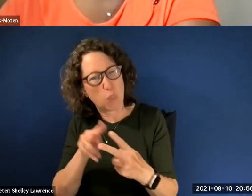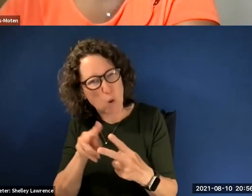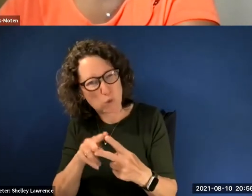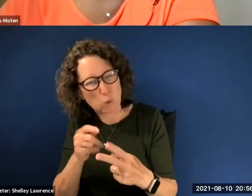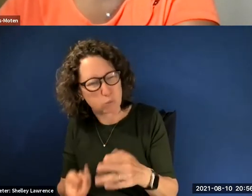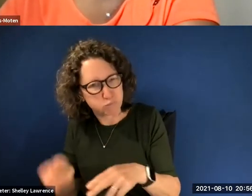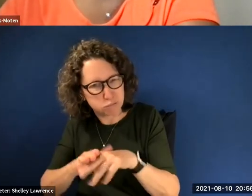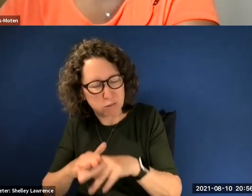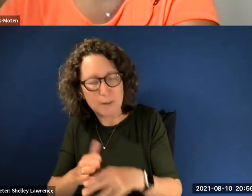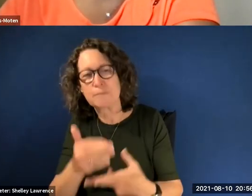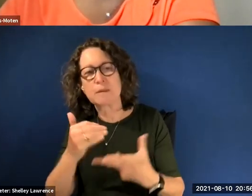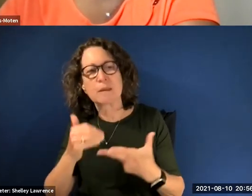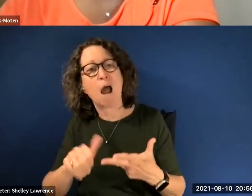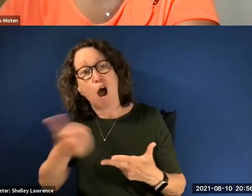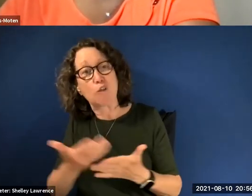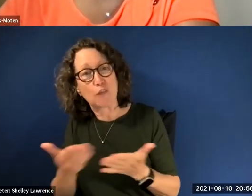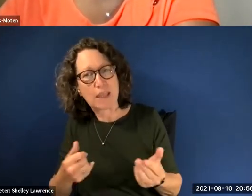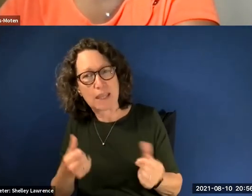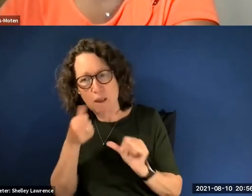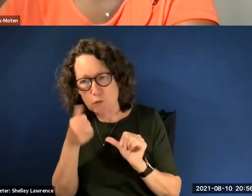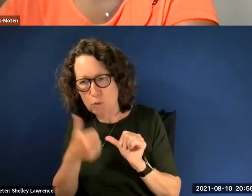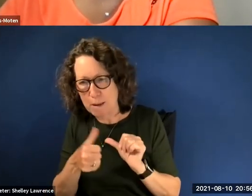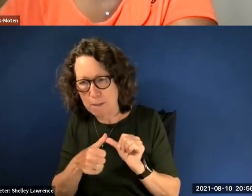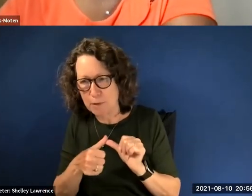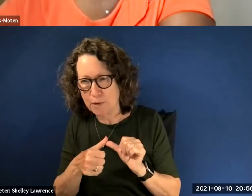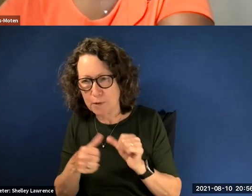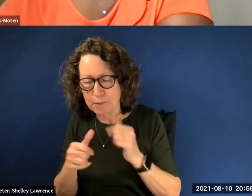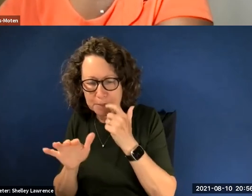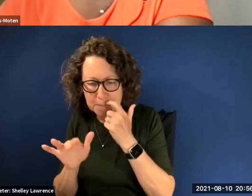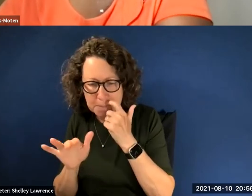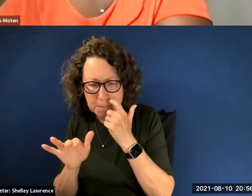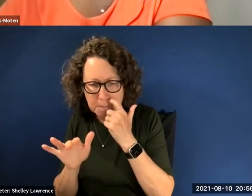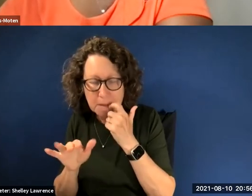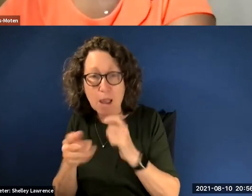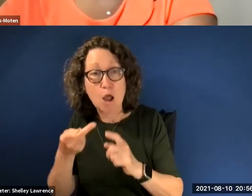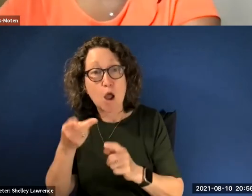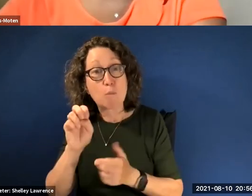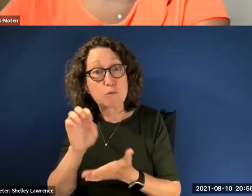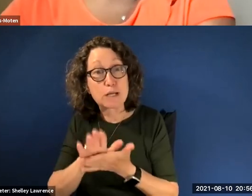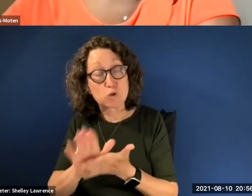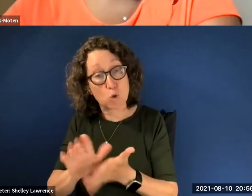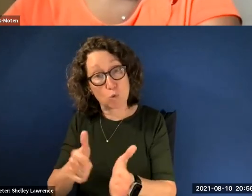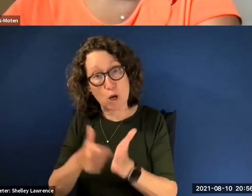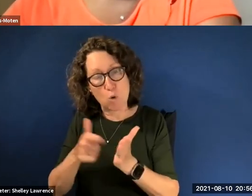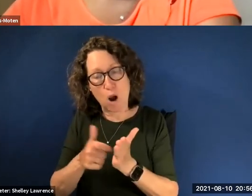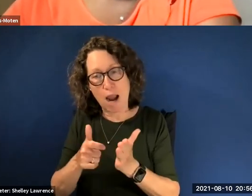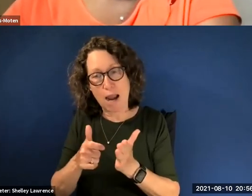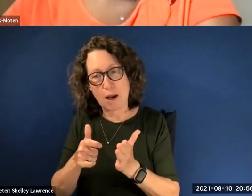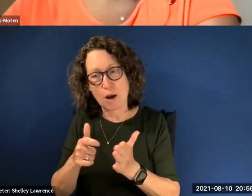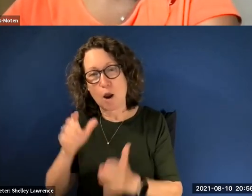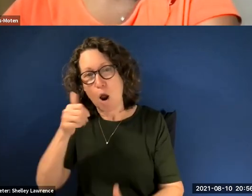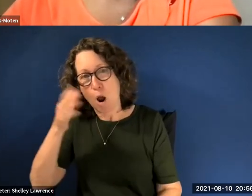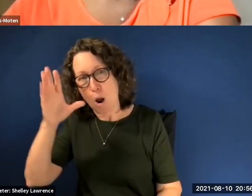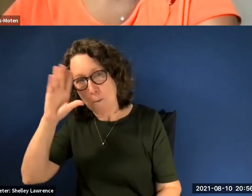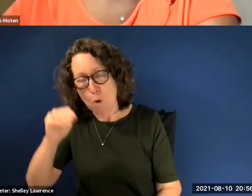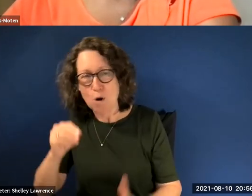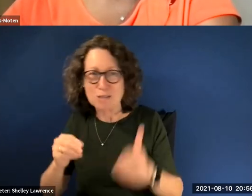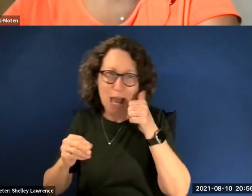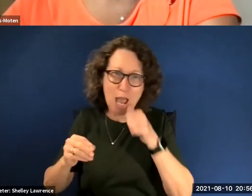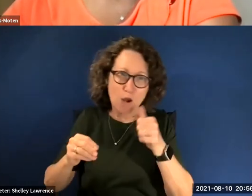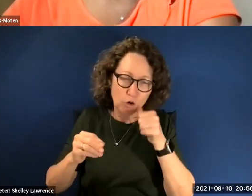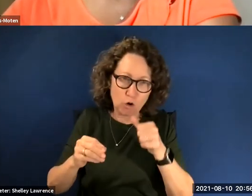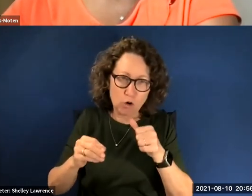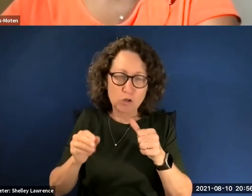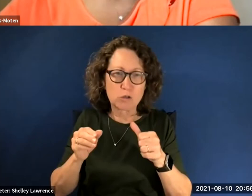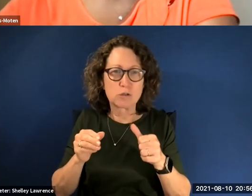think the other thing to remember is that the preschools require a boys and girls restroom in every